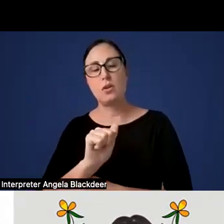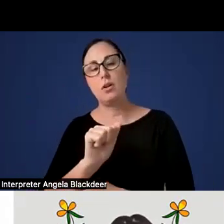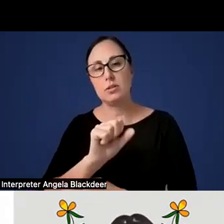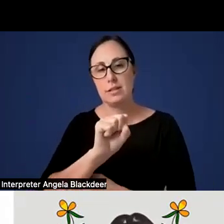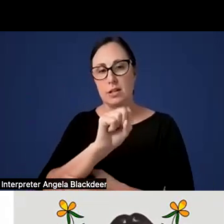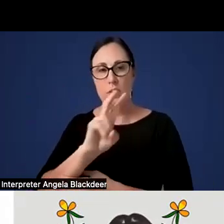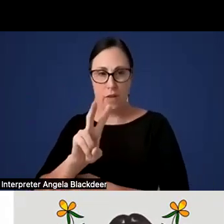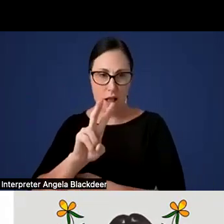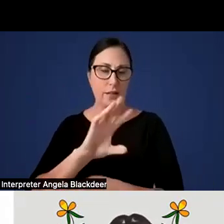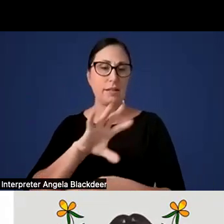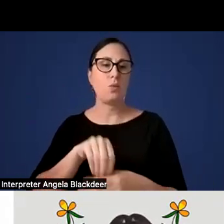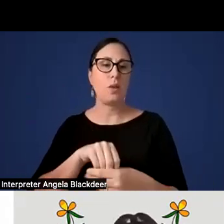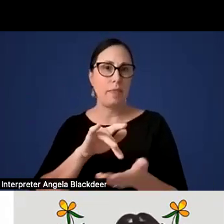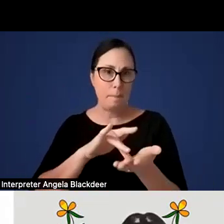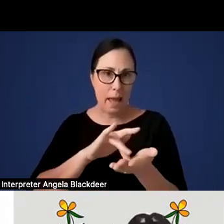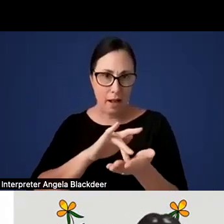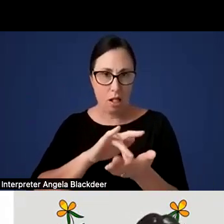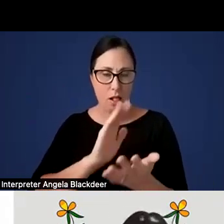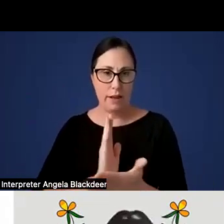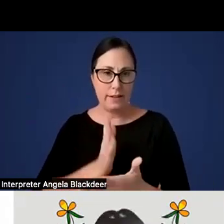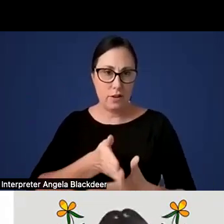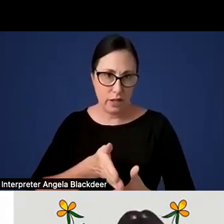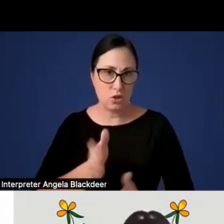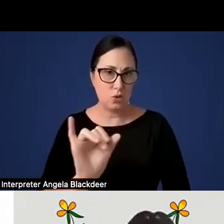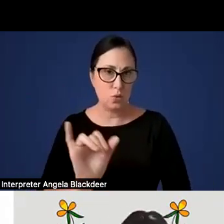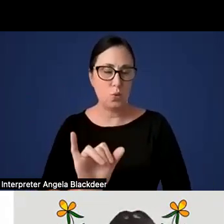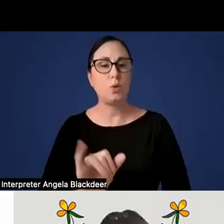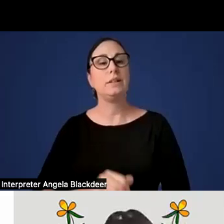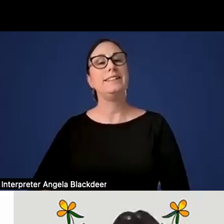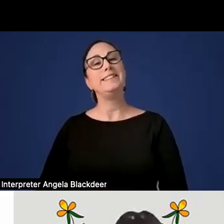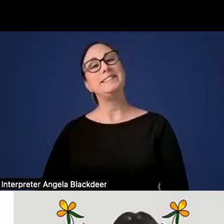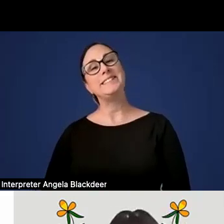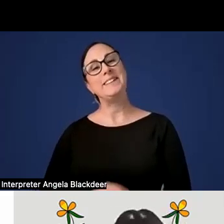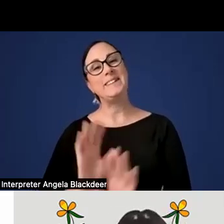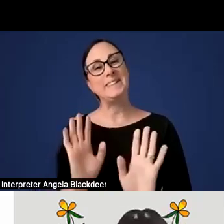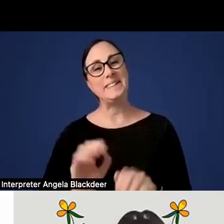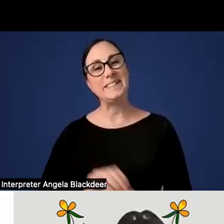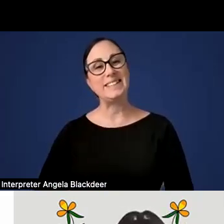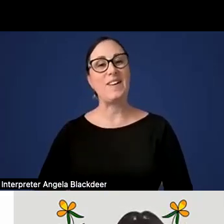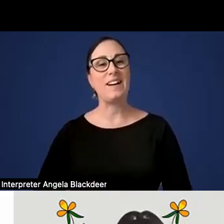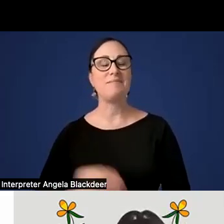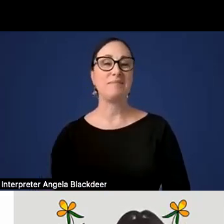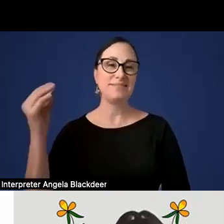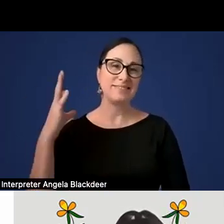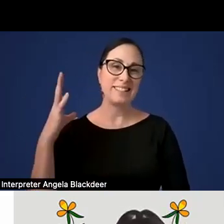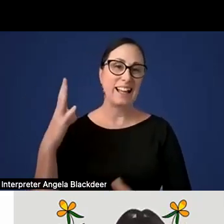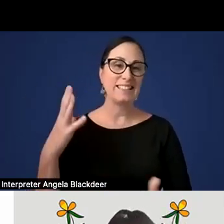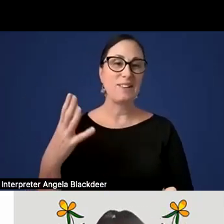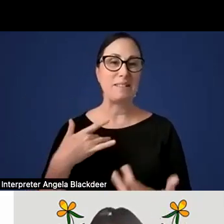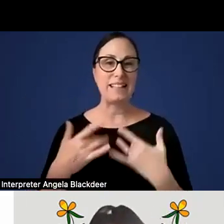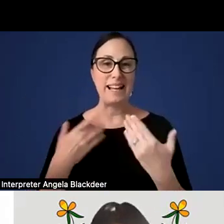I'm excited to also learn myself, and I have this huge glare, so I'm looking a little shiny. So I'm excited to be here.